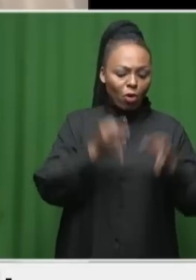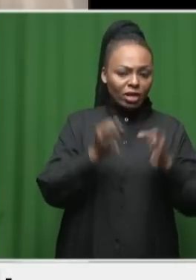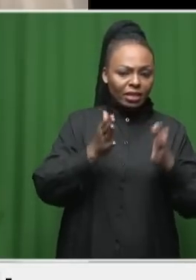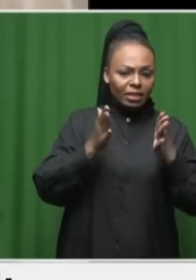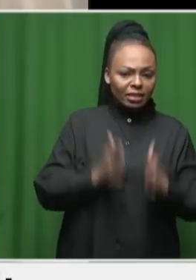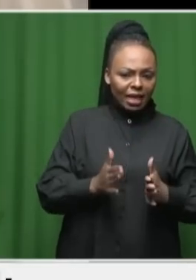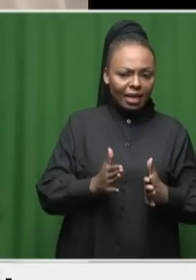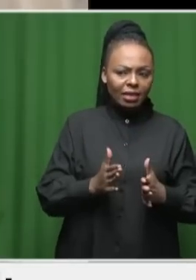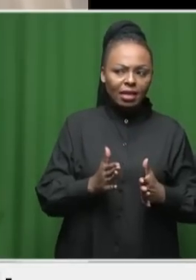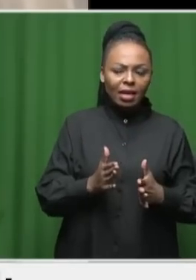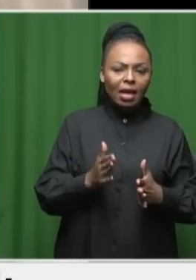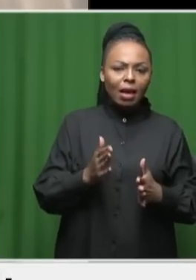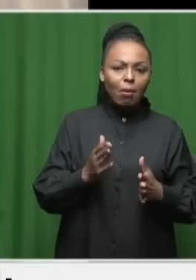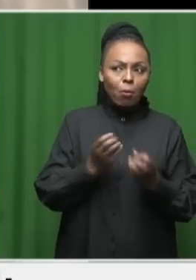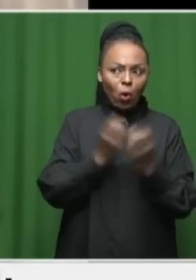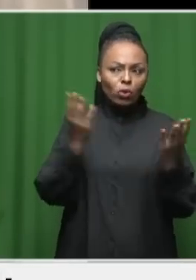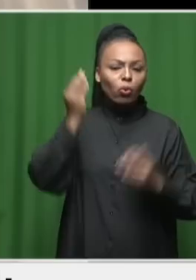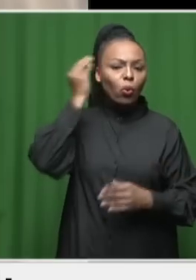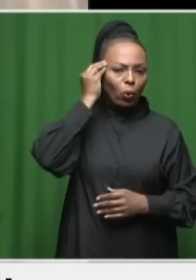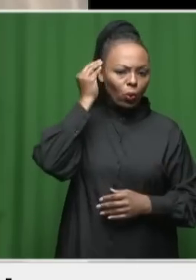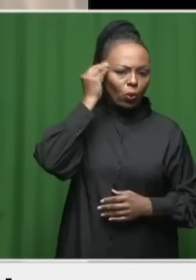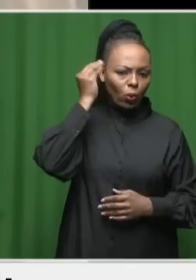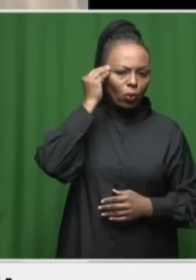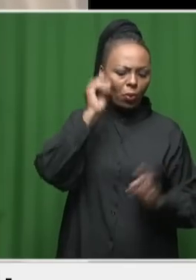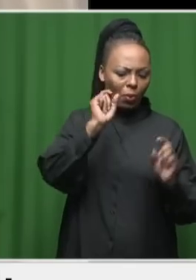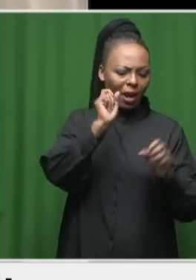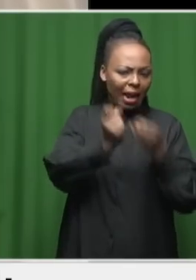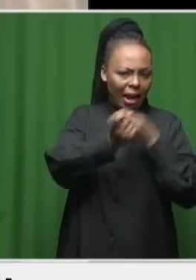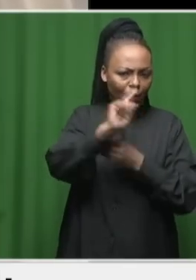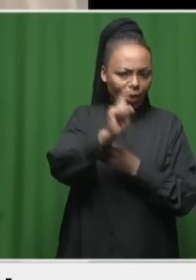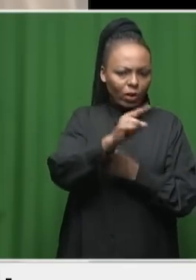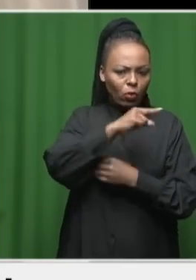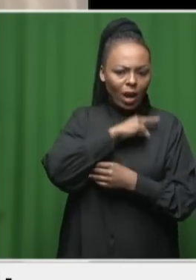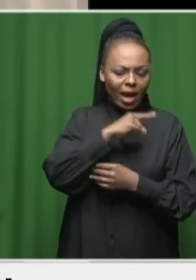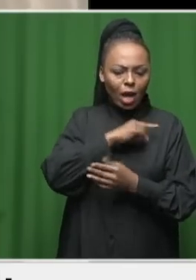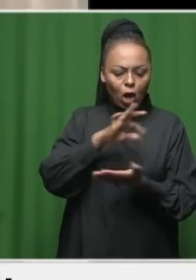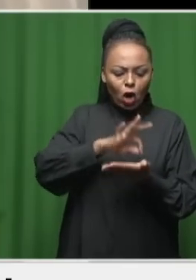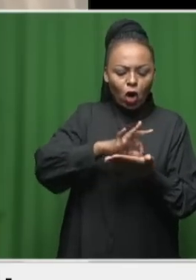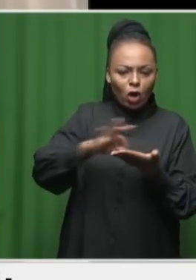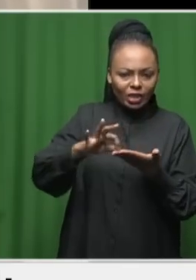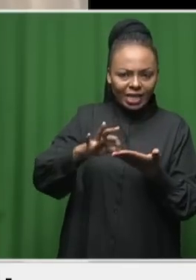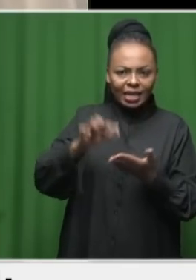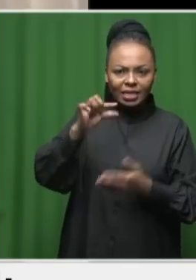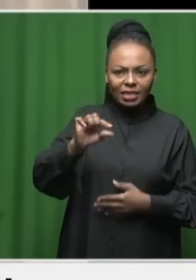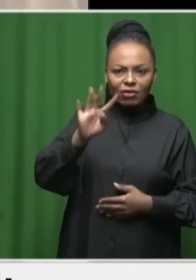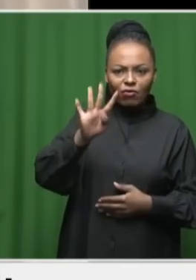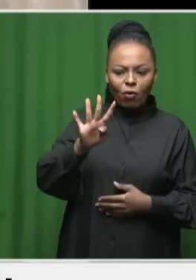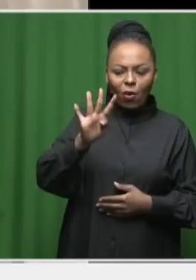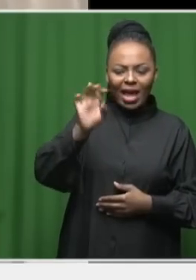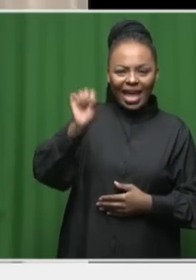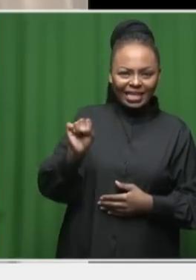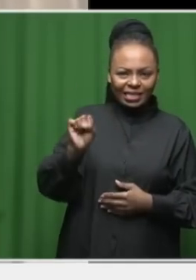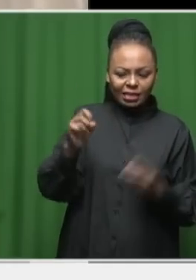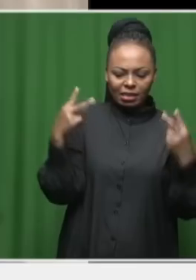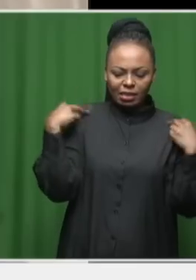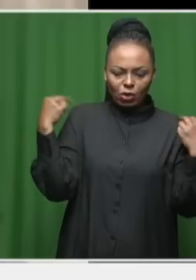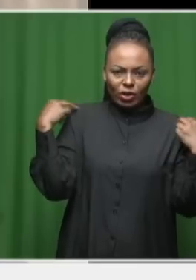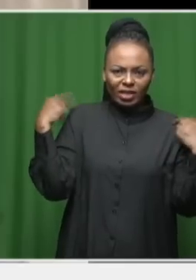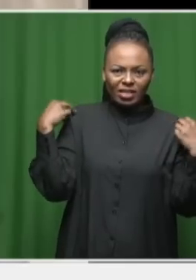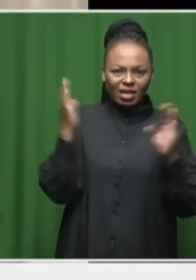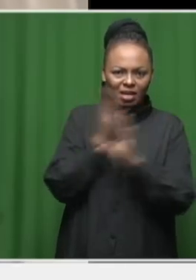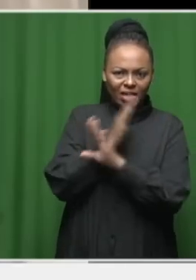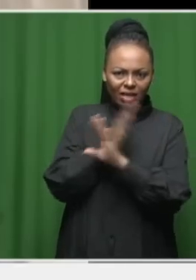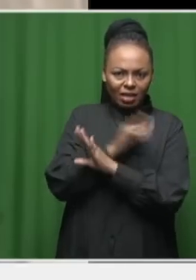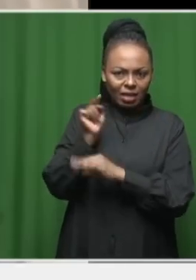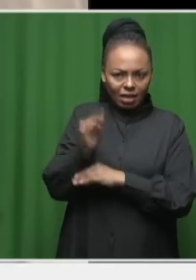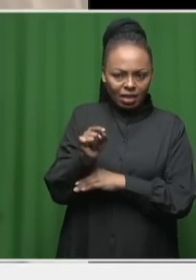sitting with is that the contract of G4S should have been stopped a long time ago. But the problem